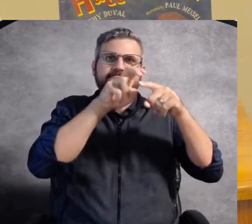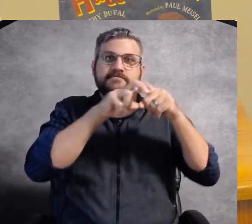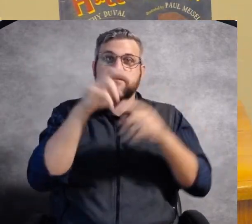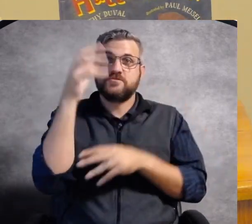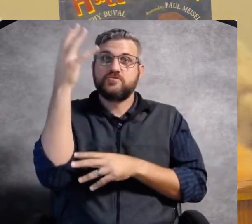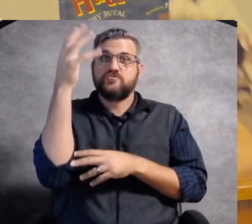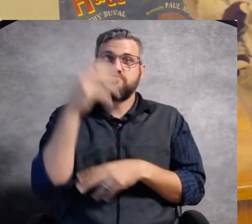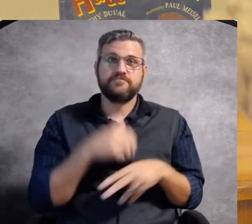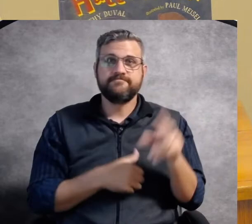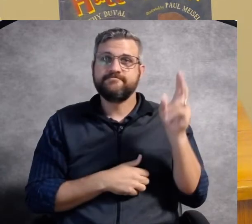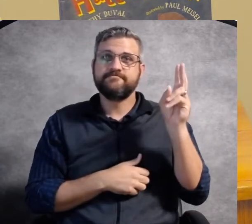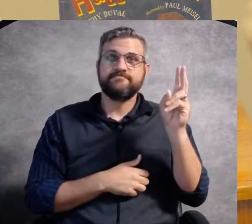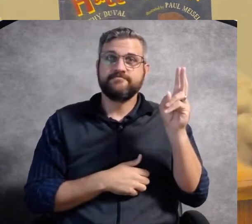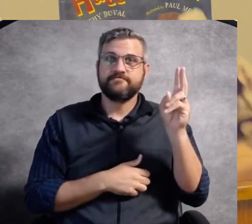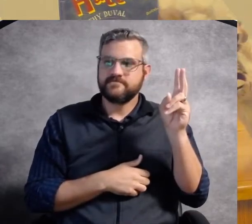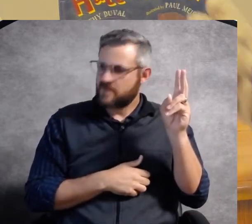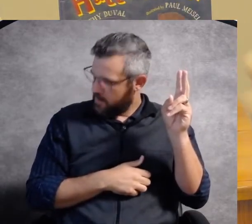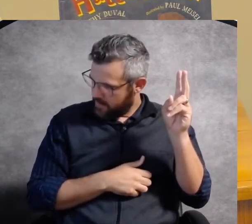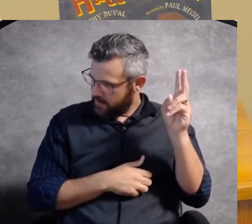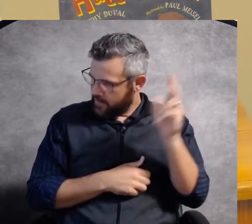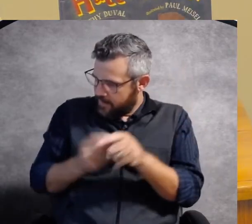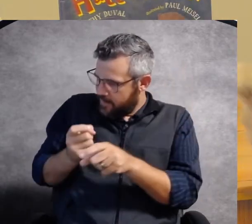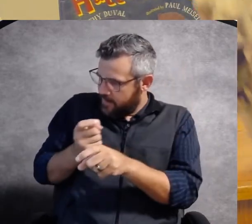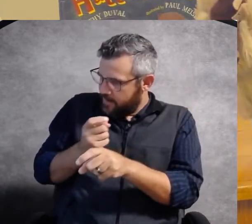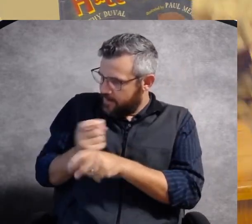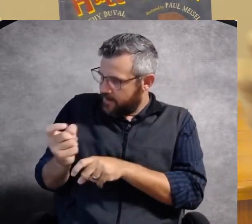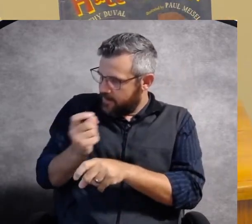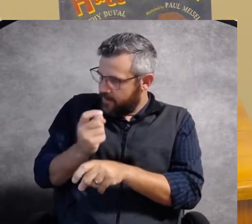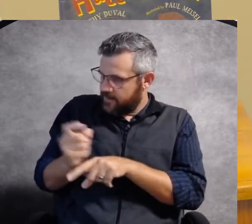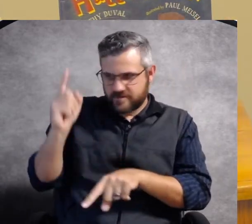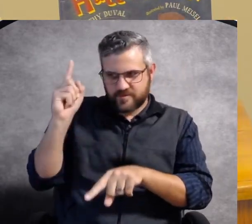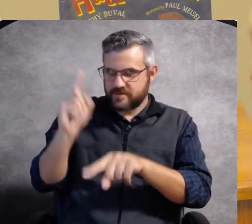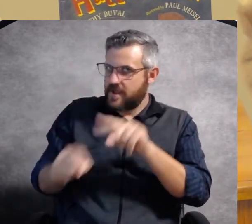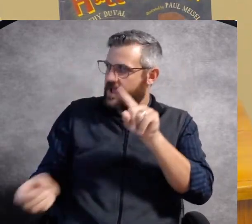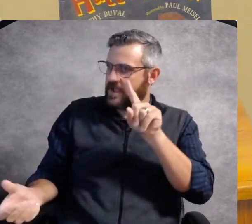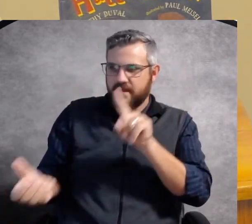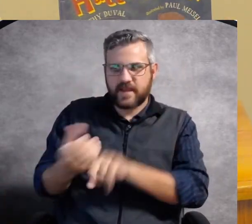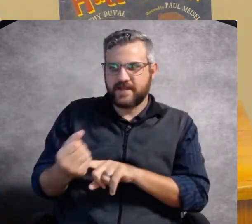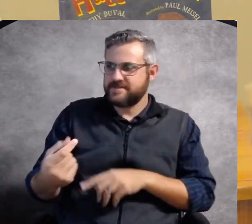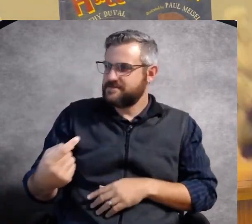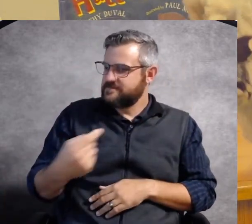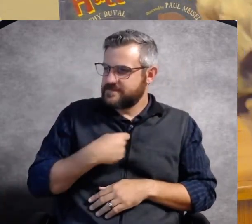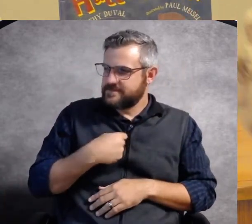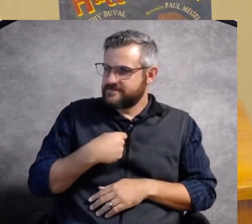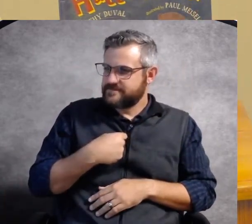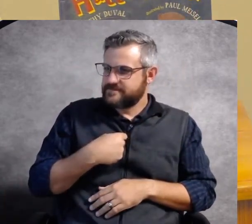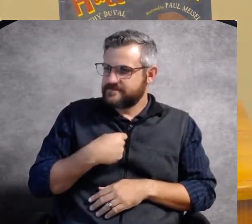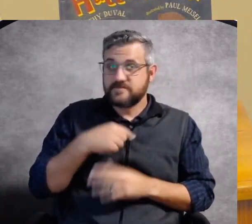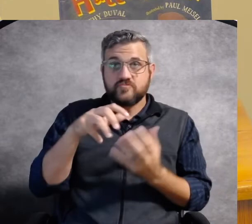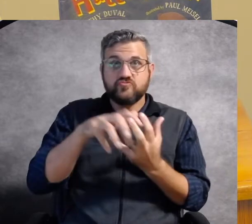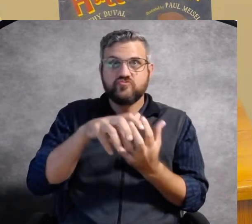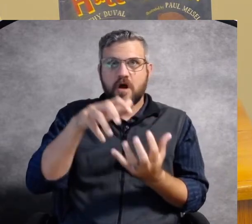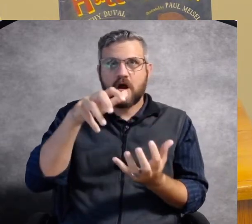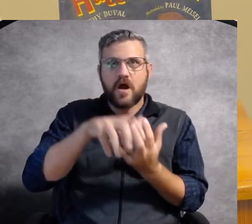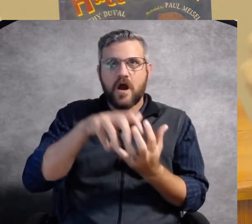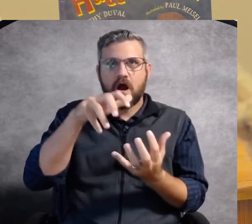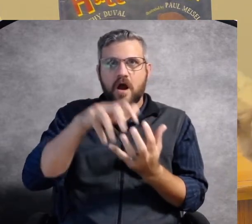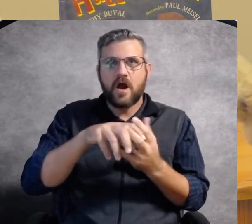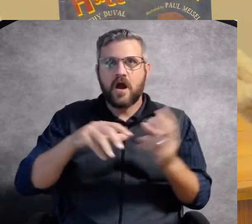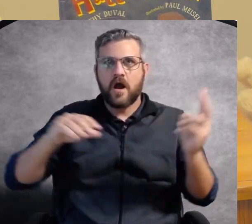little monkeys sitting in the tree, teasing Mr. Crocodile, you can't catch